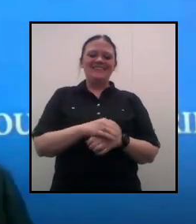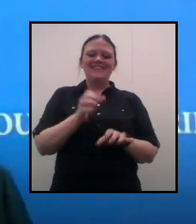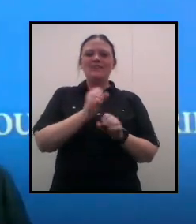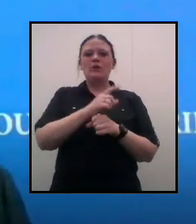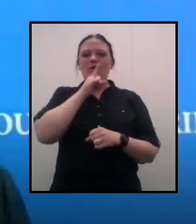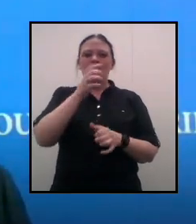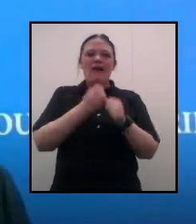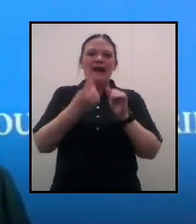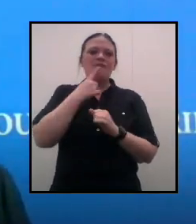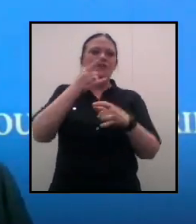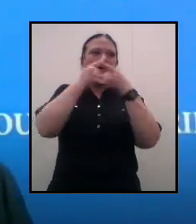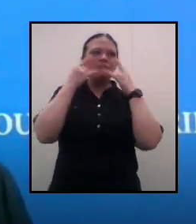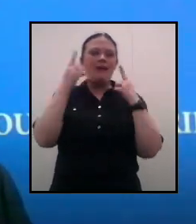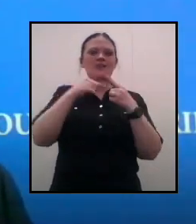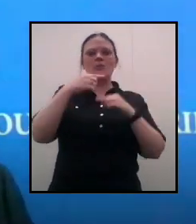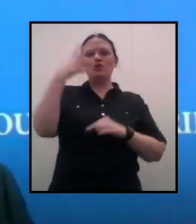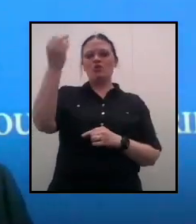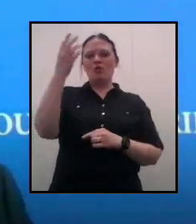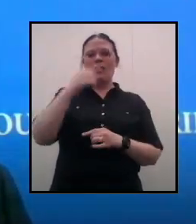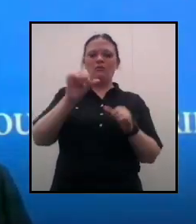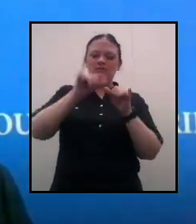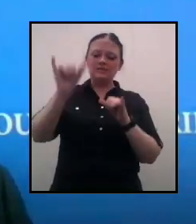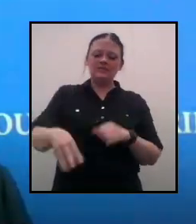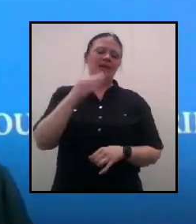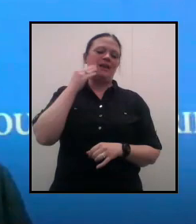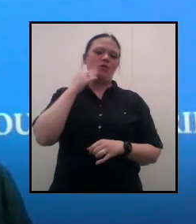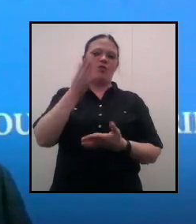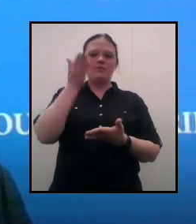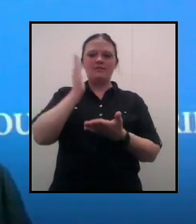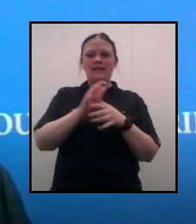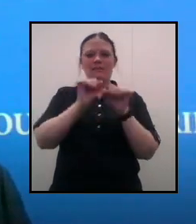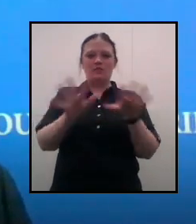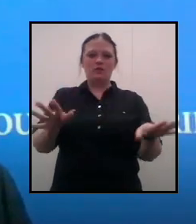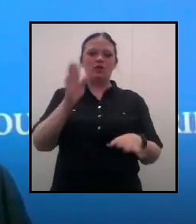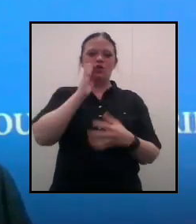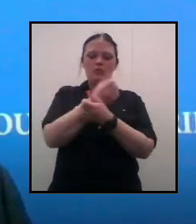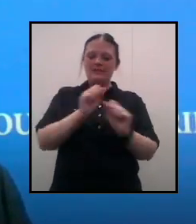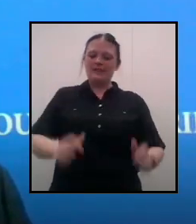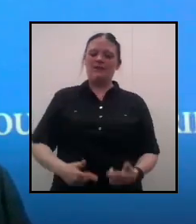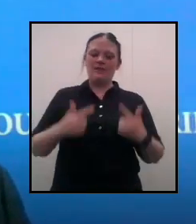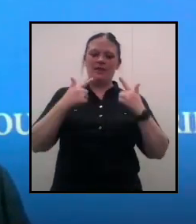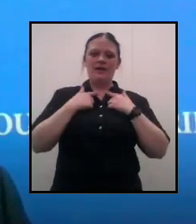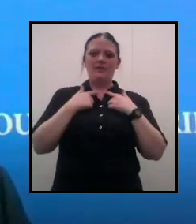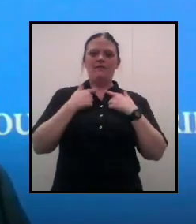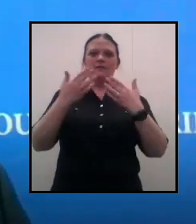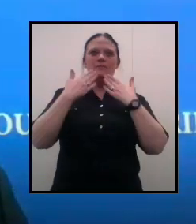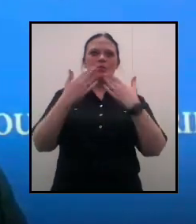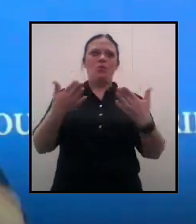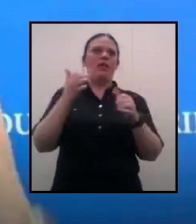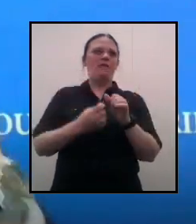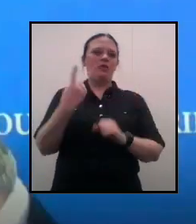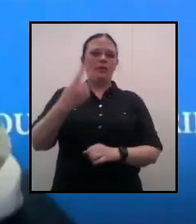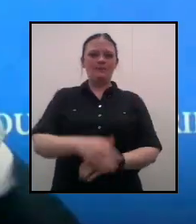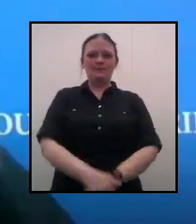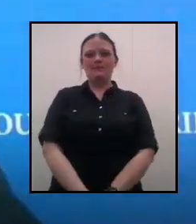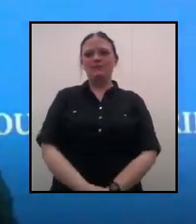only goes out when you need to. Stay home, stop the spread, and you will save lives. Be well, everyone.